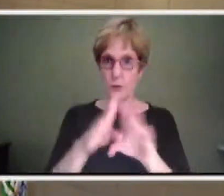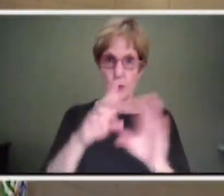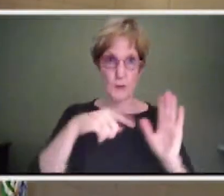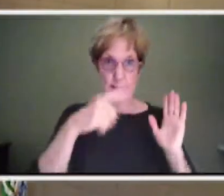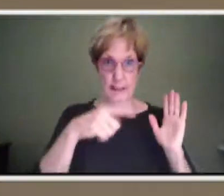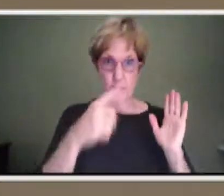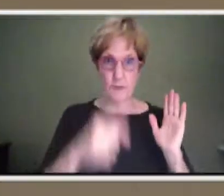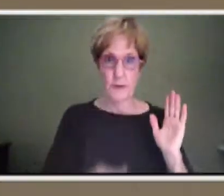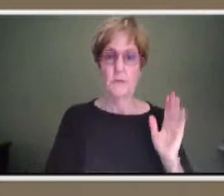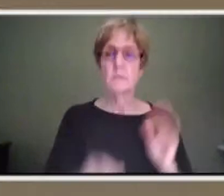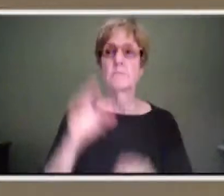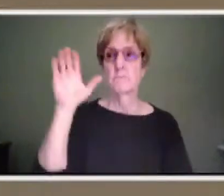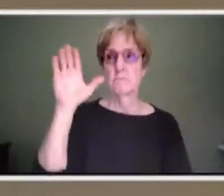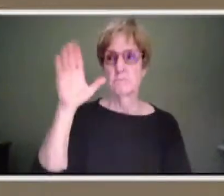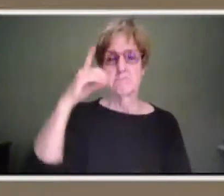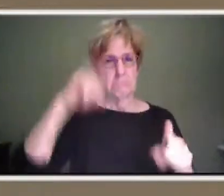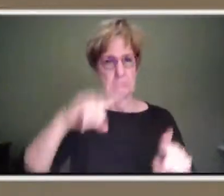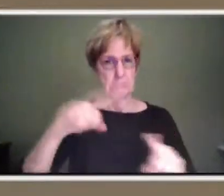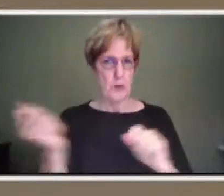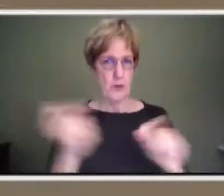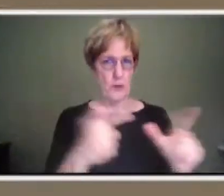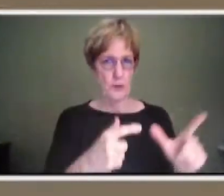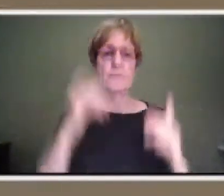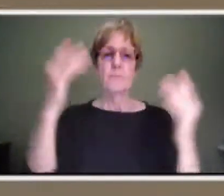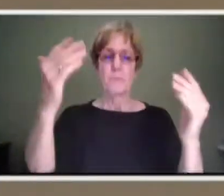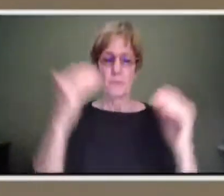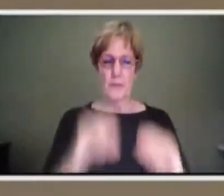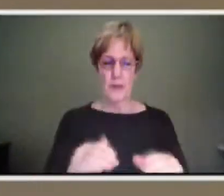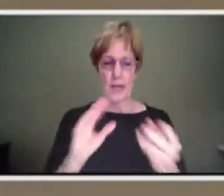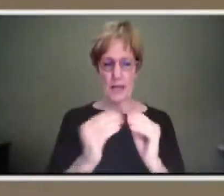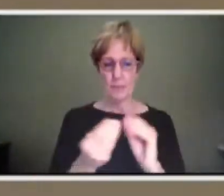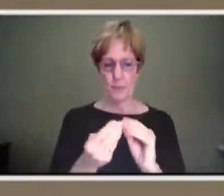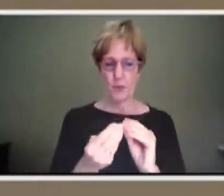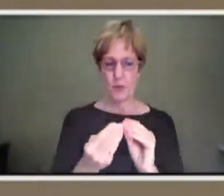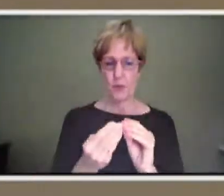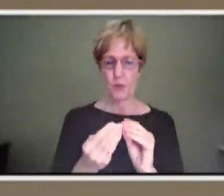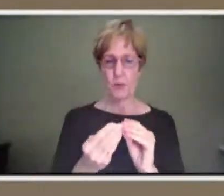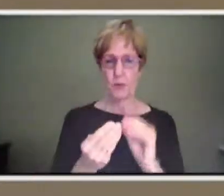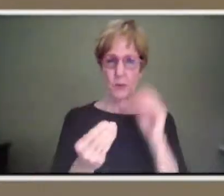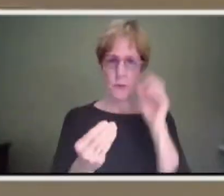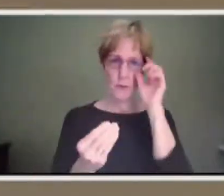That's unanimous. We did it. Moving on to item number